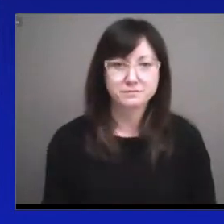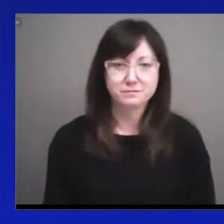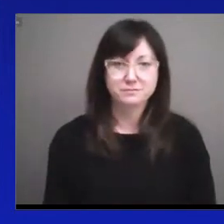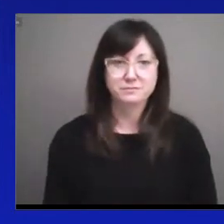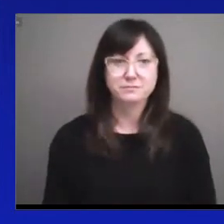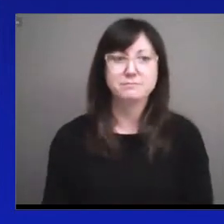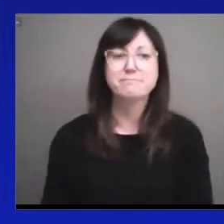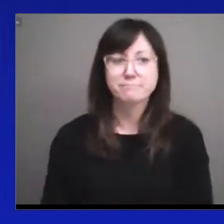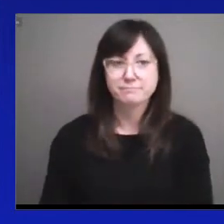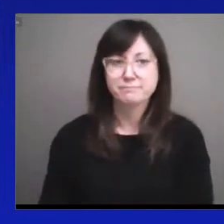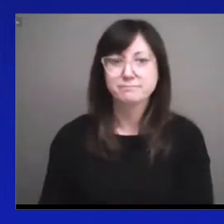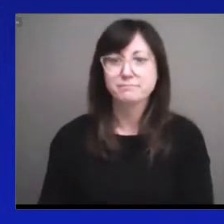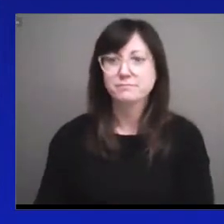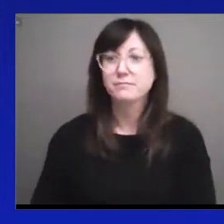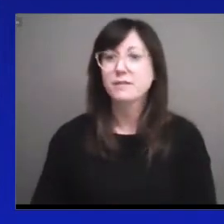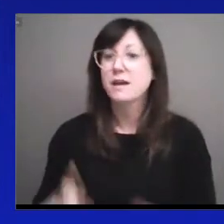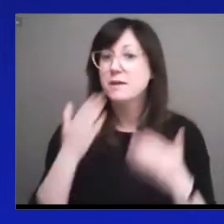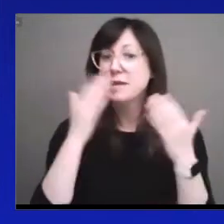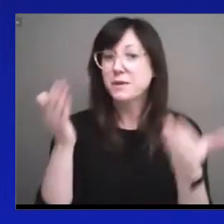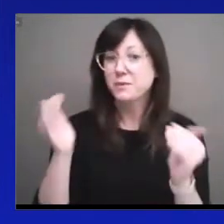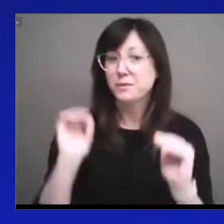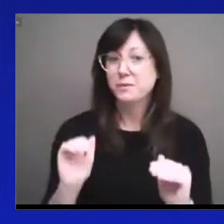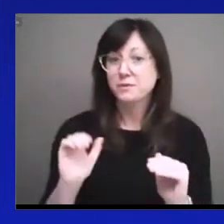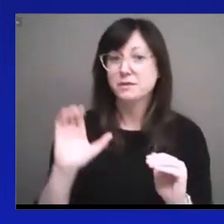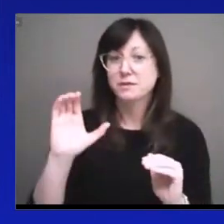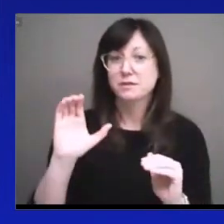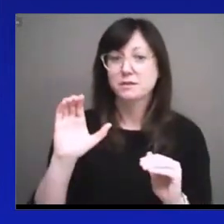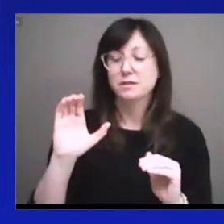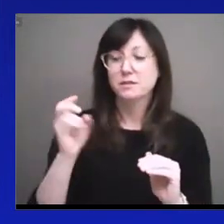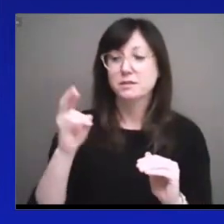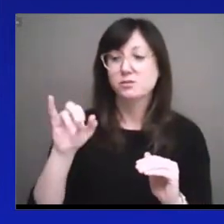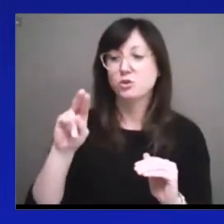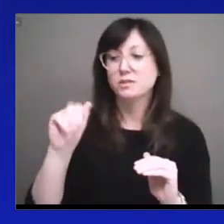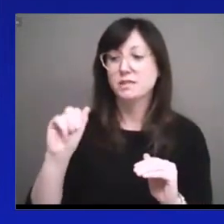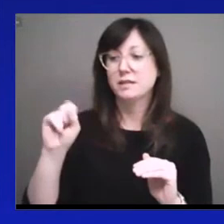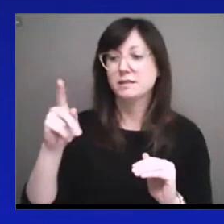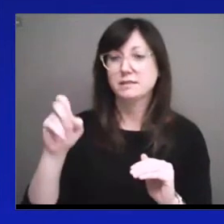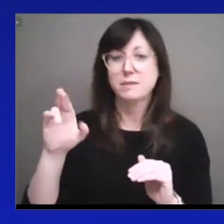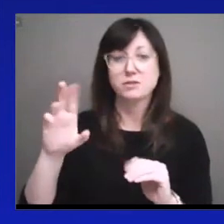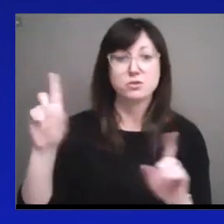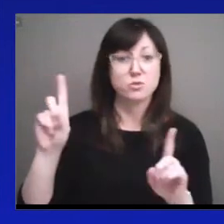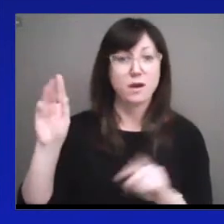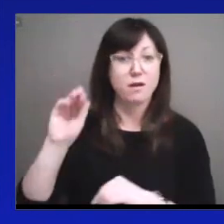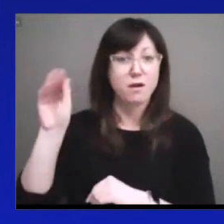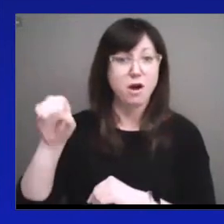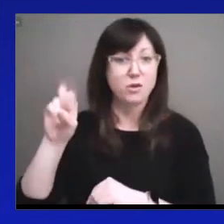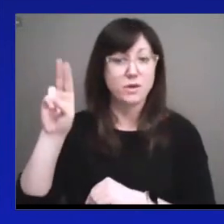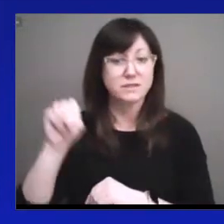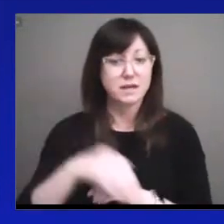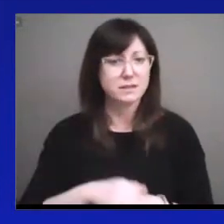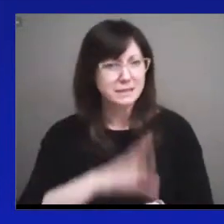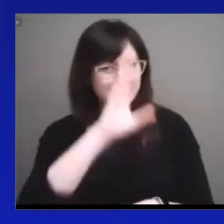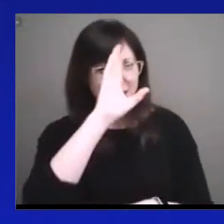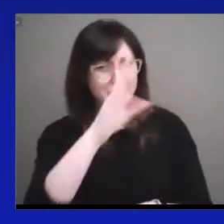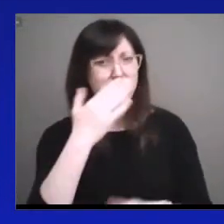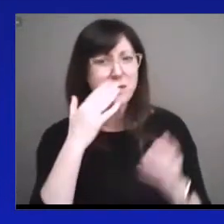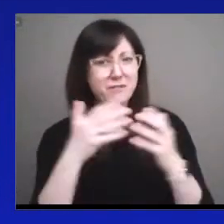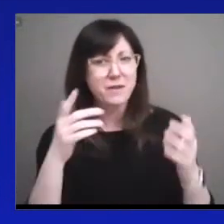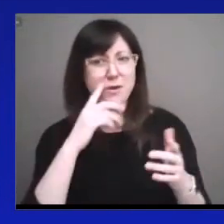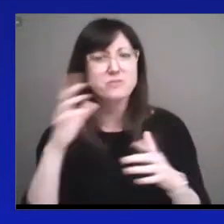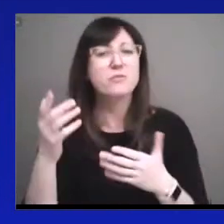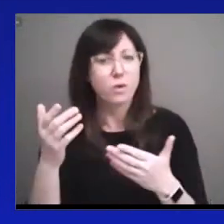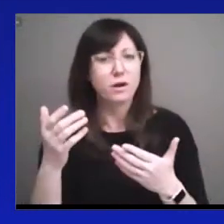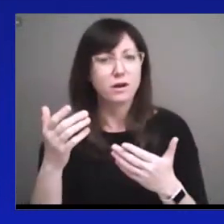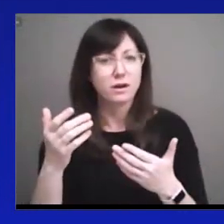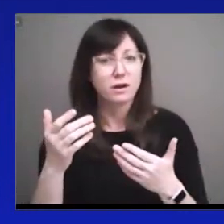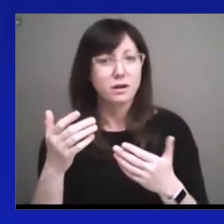Thank you very much. We will now be going to Christina Spencer at Ottawa Sun. Hi, and thanks very much for taking